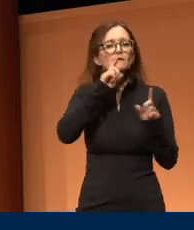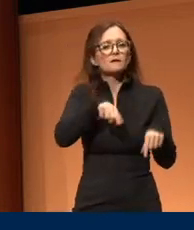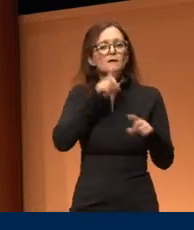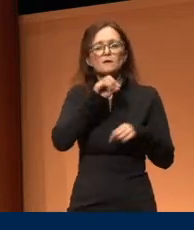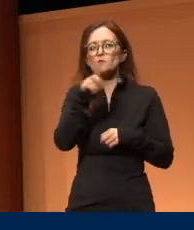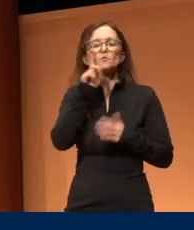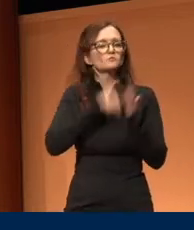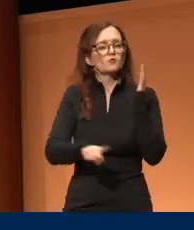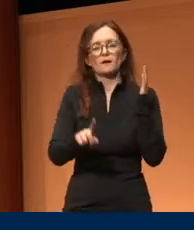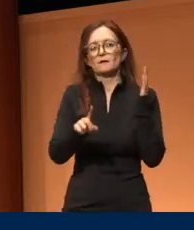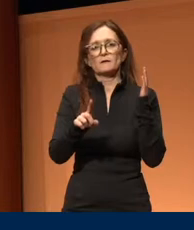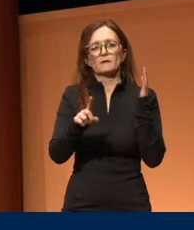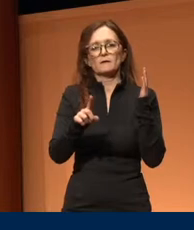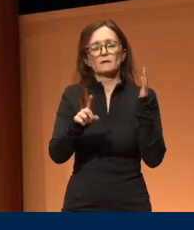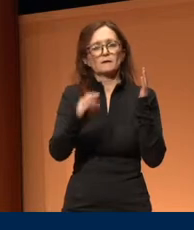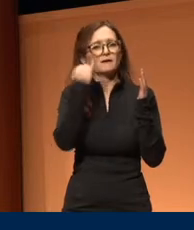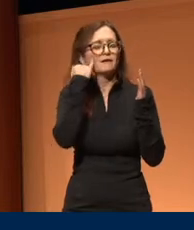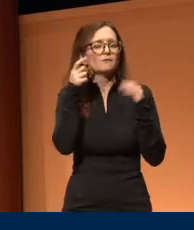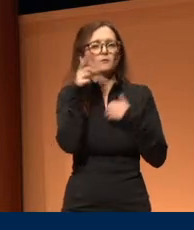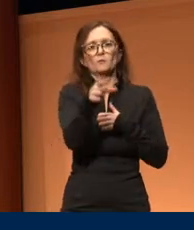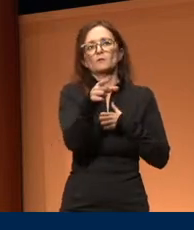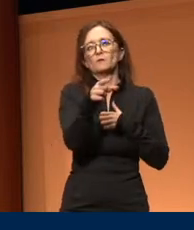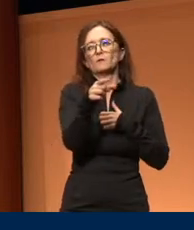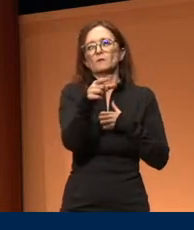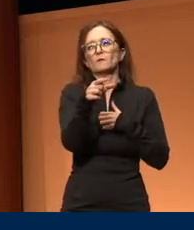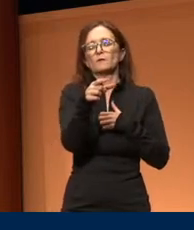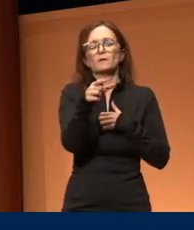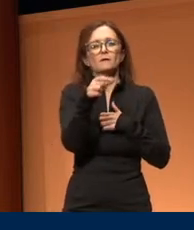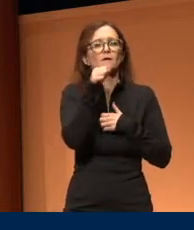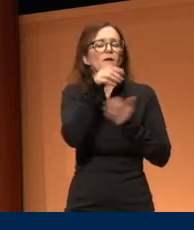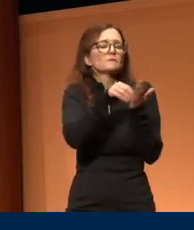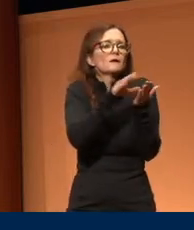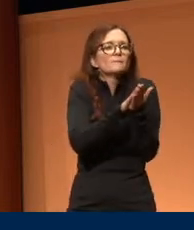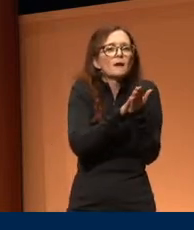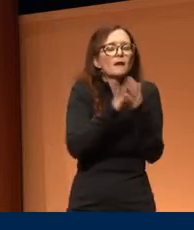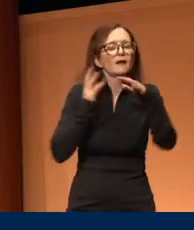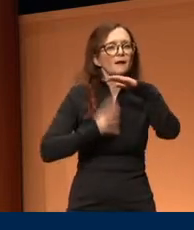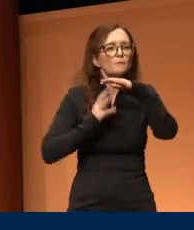gonna check whether you're an undocumented immigrant